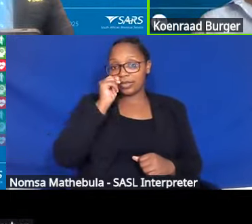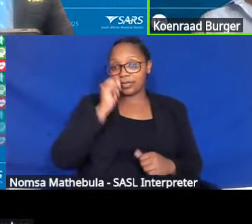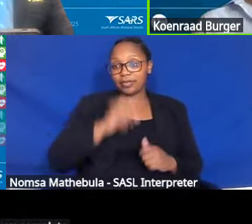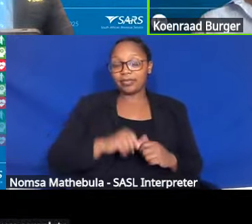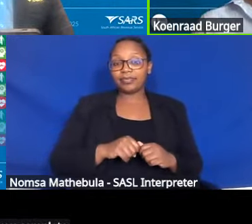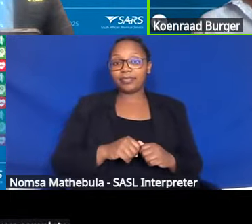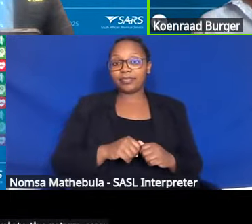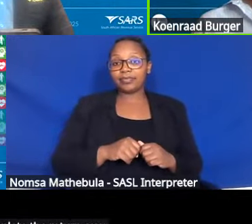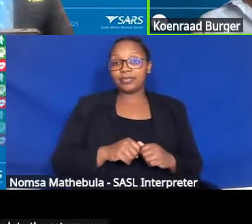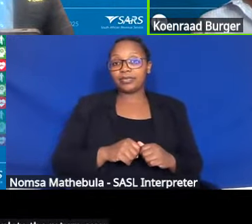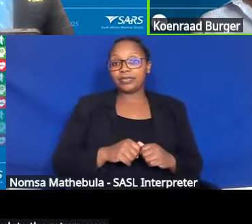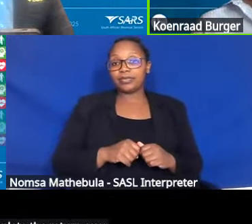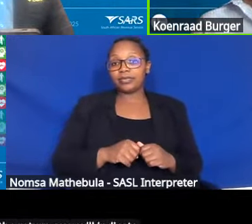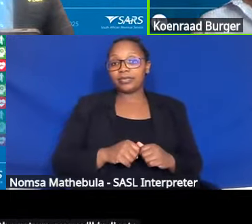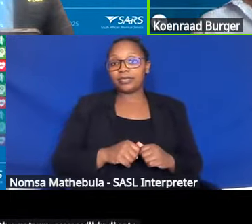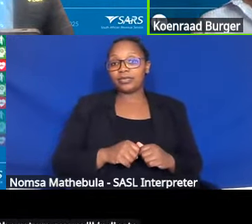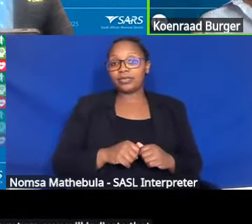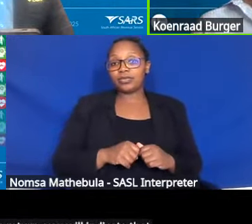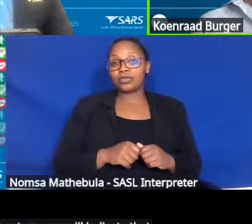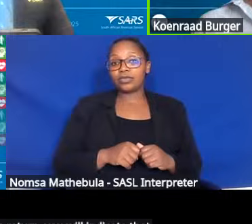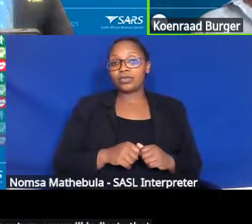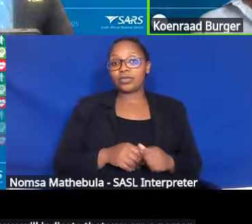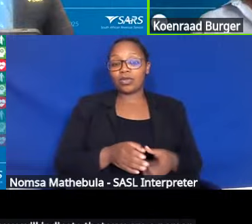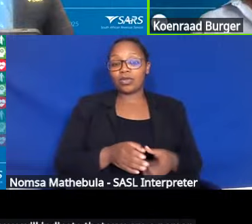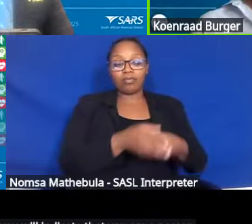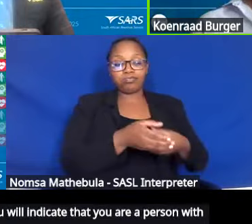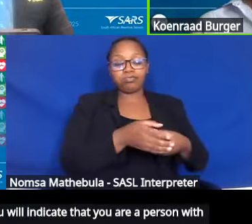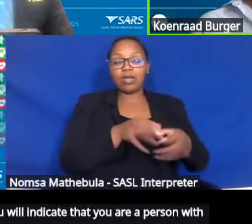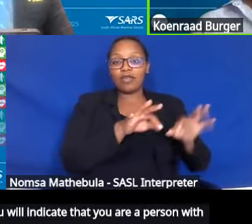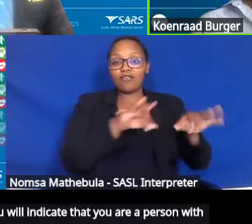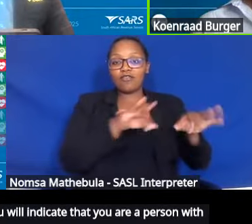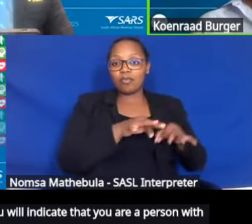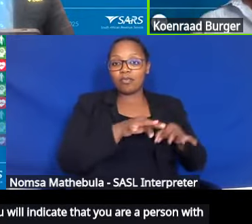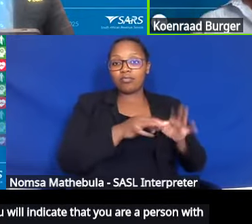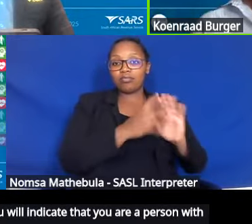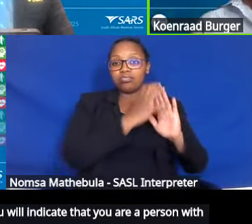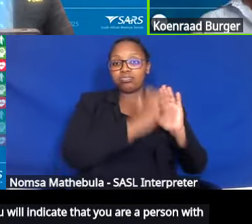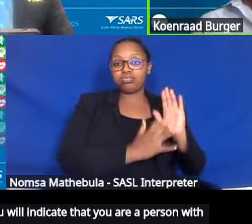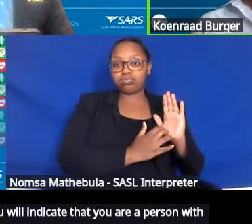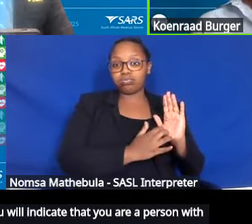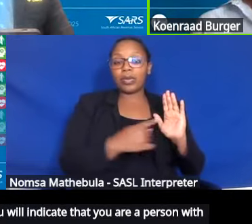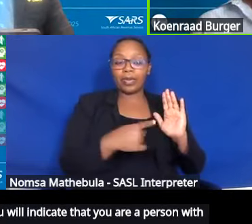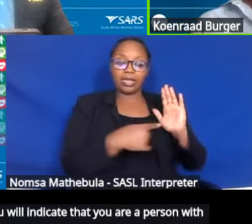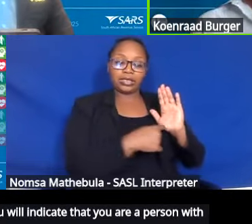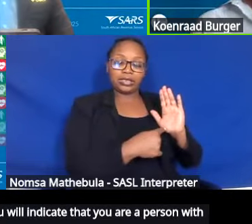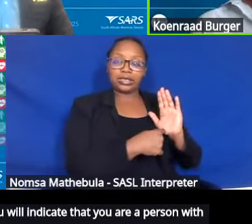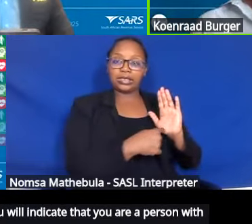return, you will indicate that you are a person with disability. Okay.